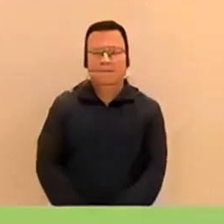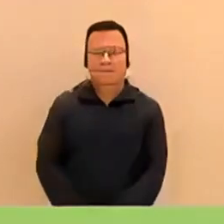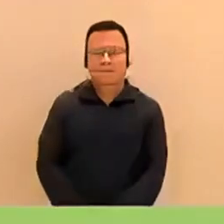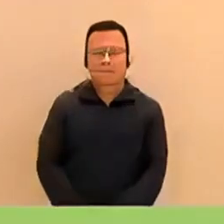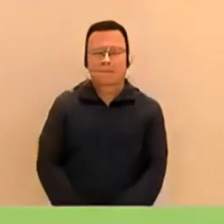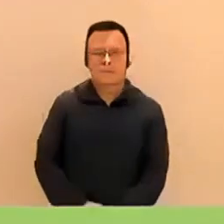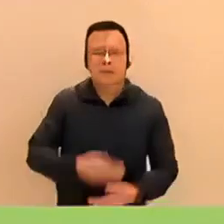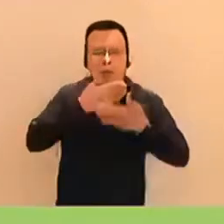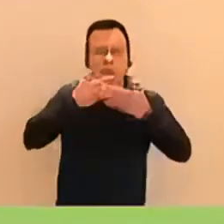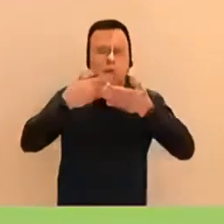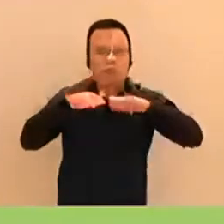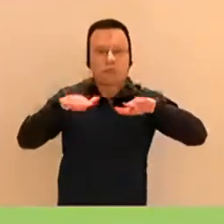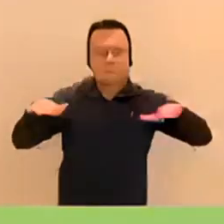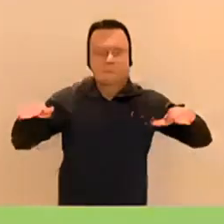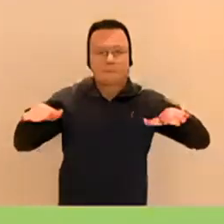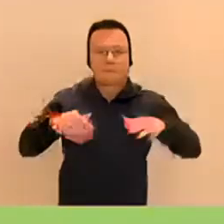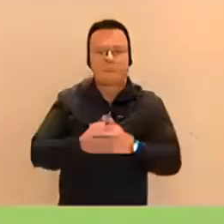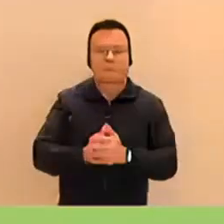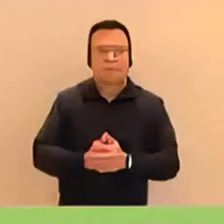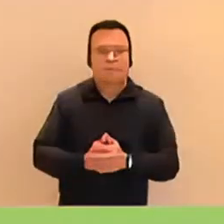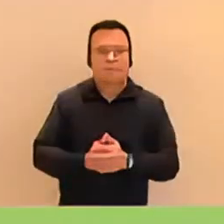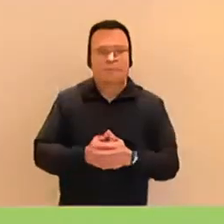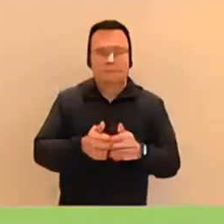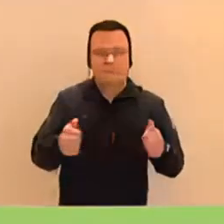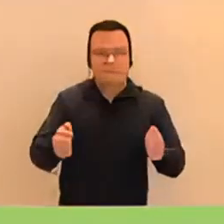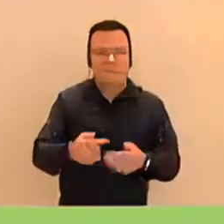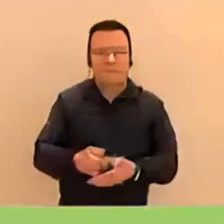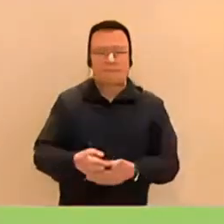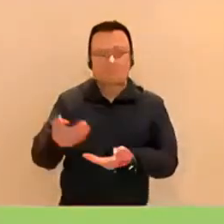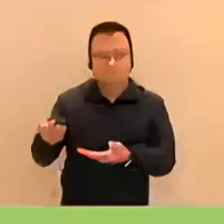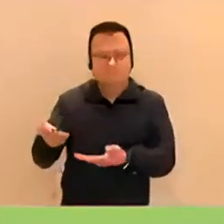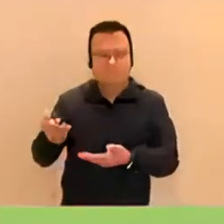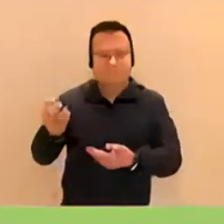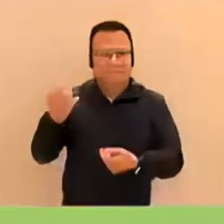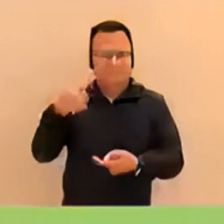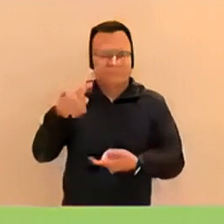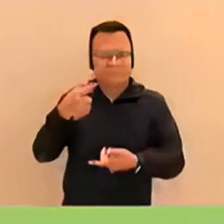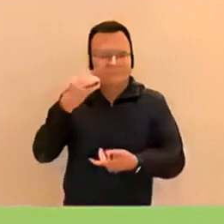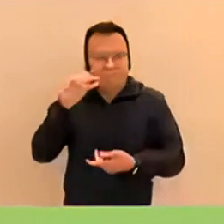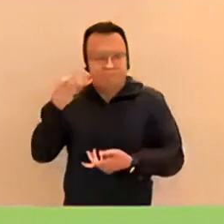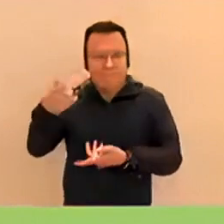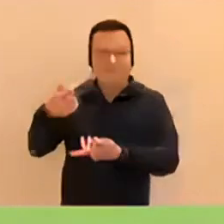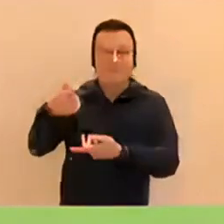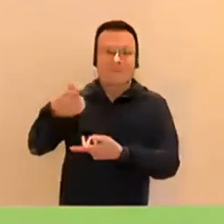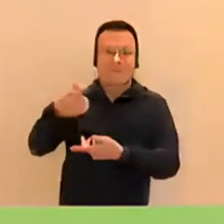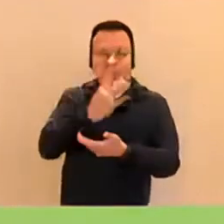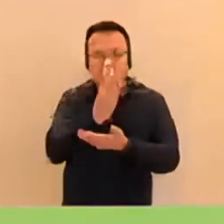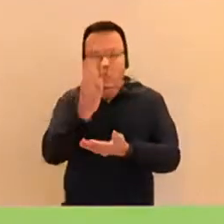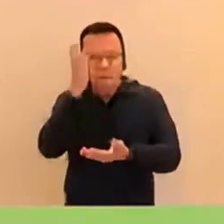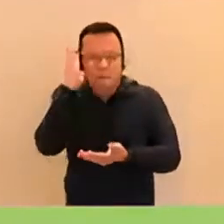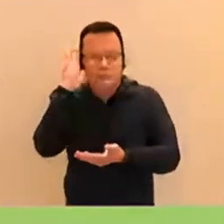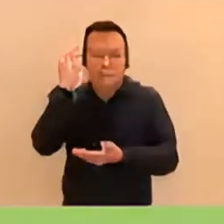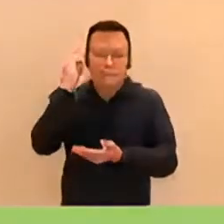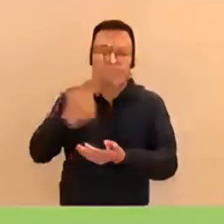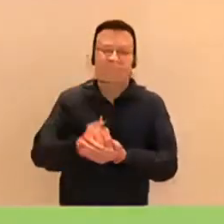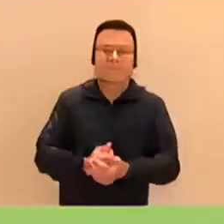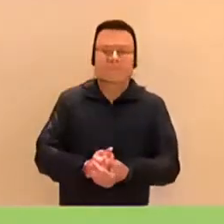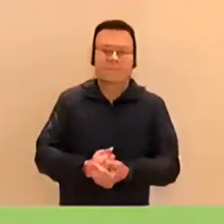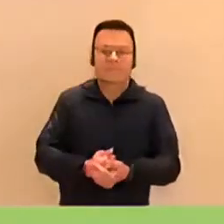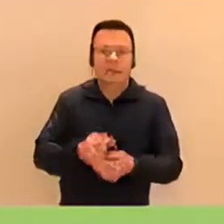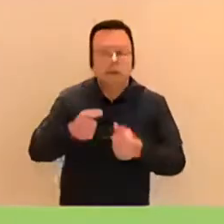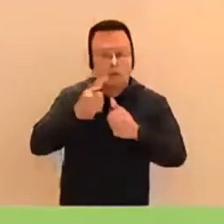Good morning, Donald, Tin-Chang, distinguished guests, ladies and gentlemen. First of all, I'd like to